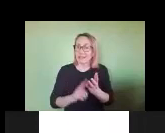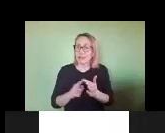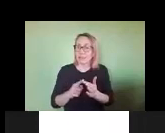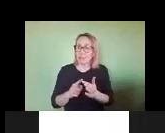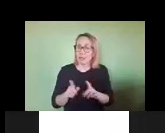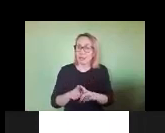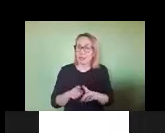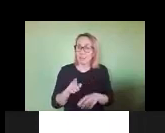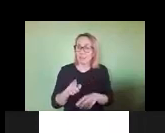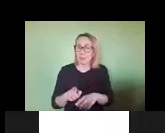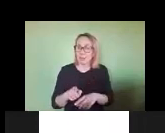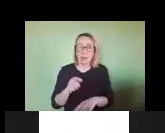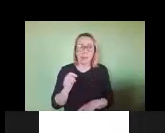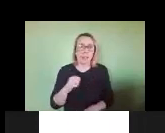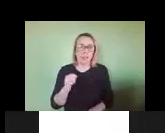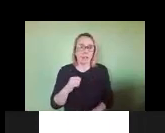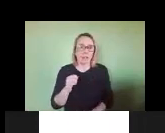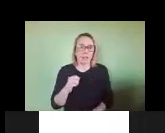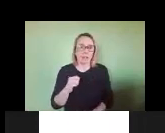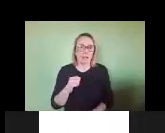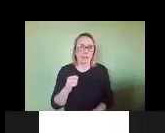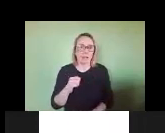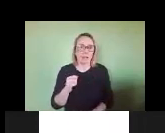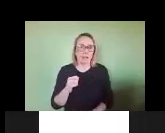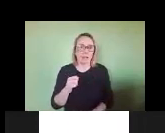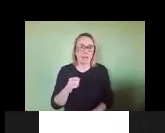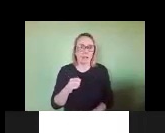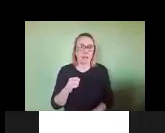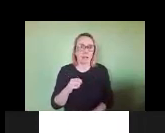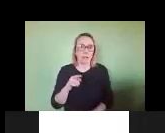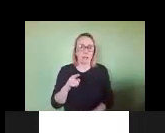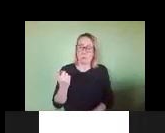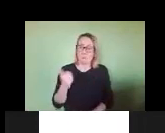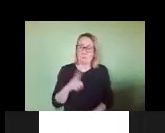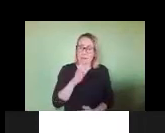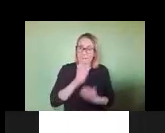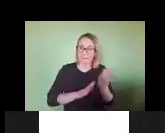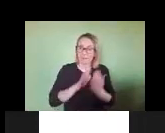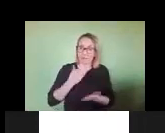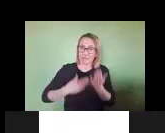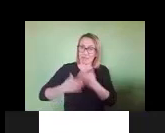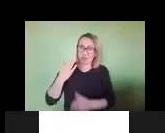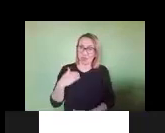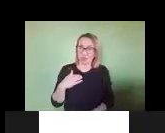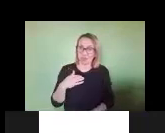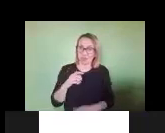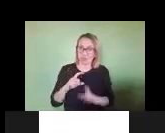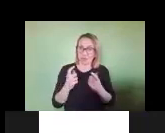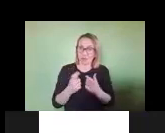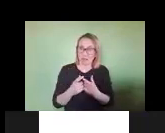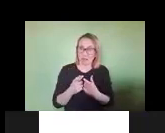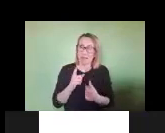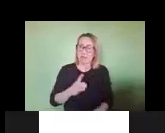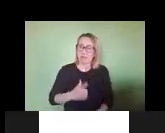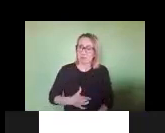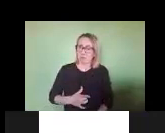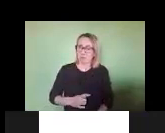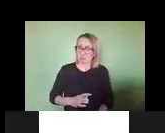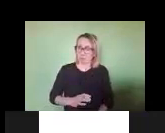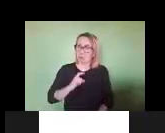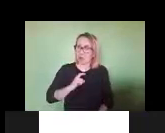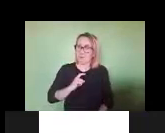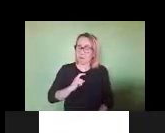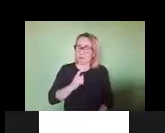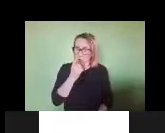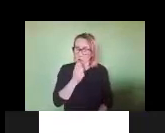back in the literature class. So you're back face to face with literacy. But you feel confident to use